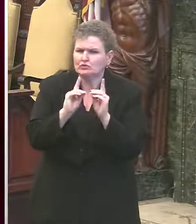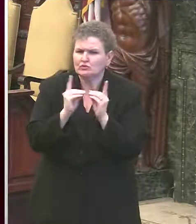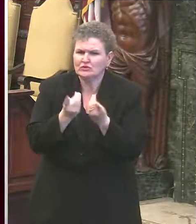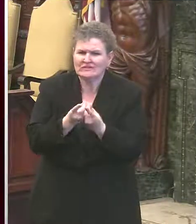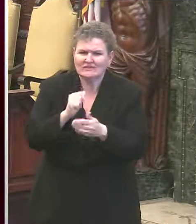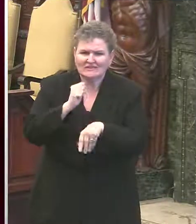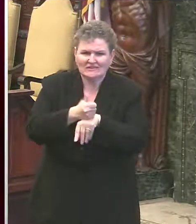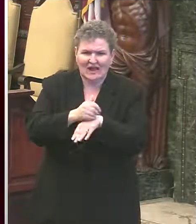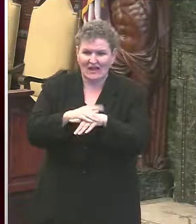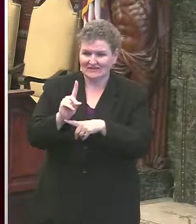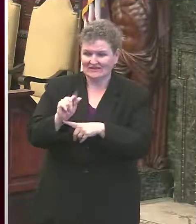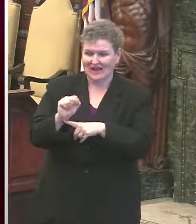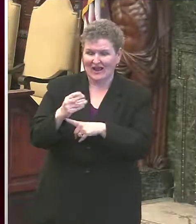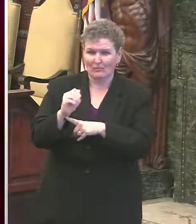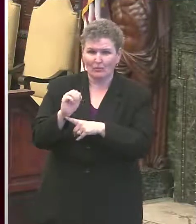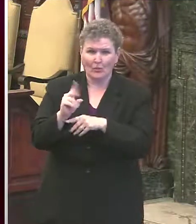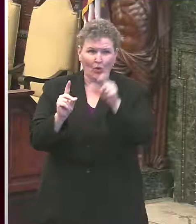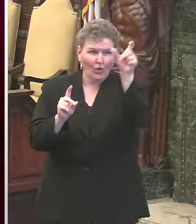Let me just say that the